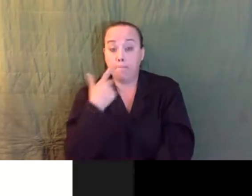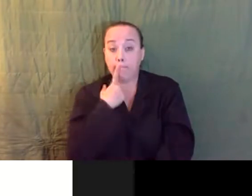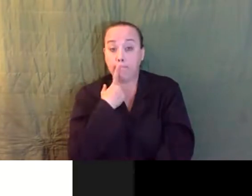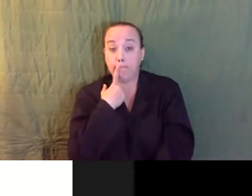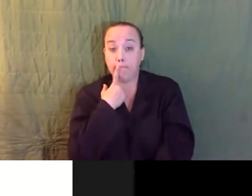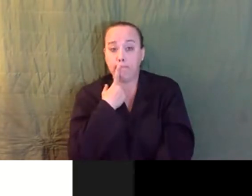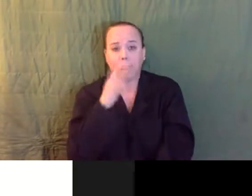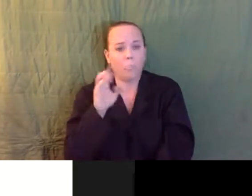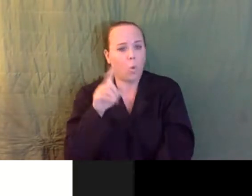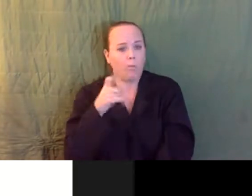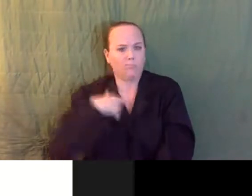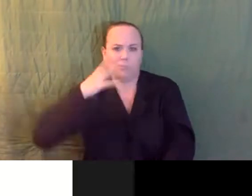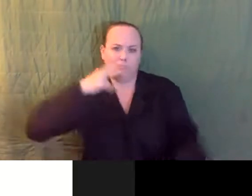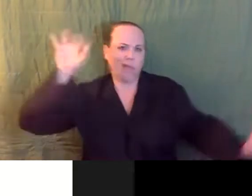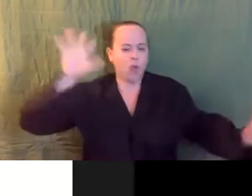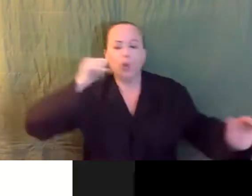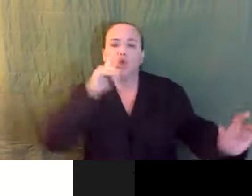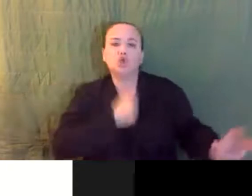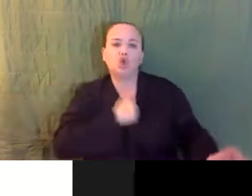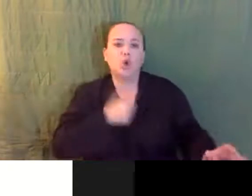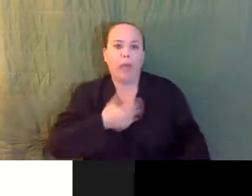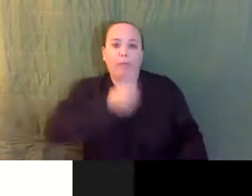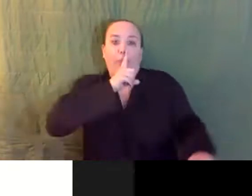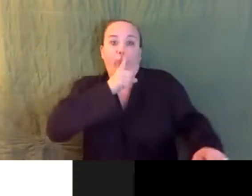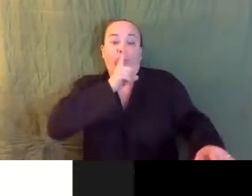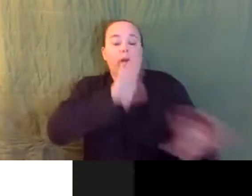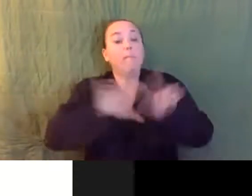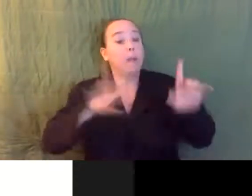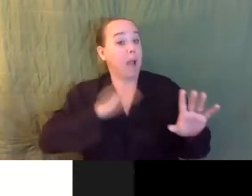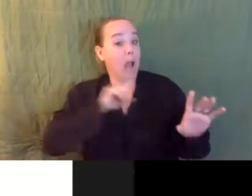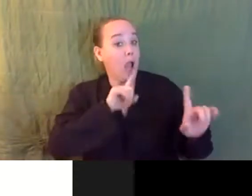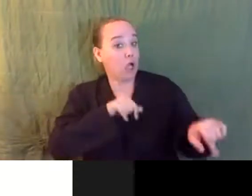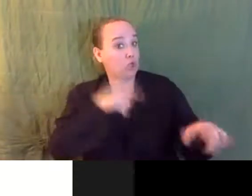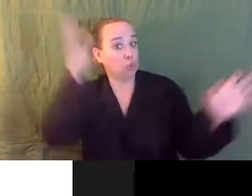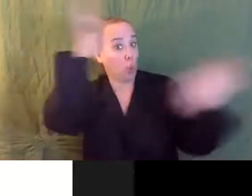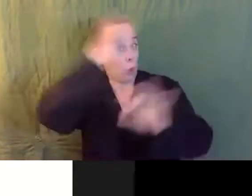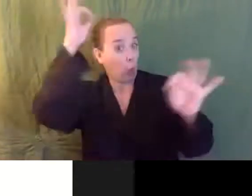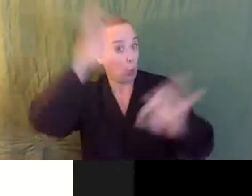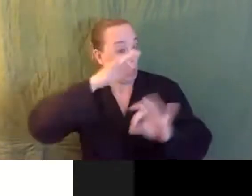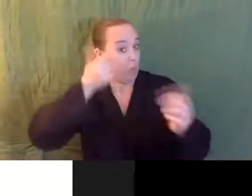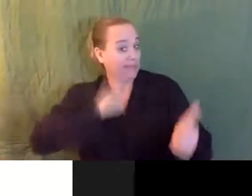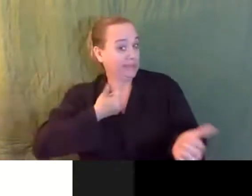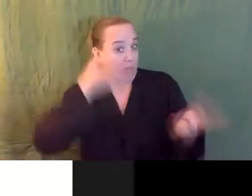They're like, I'm out. Wait, I'm muted. So sorry. But my answer was, I don't stepped know away. anyway.